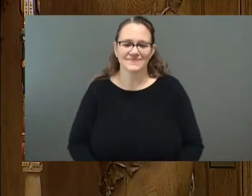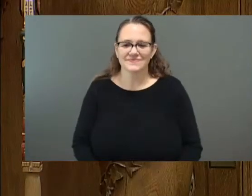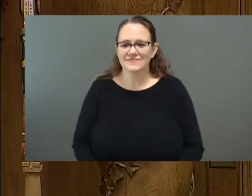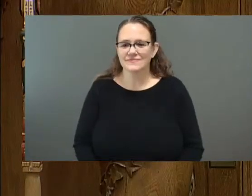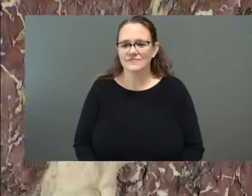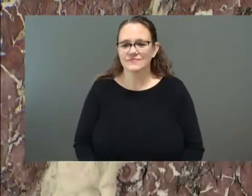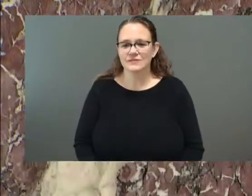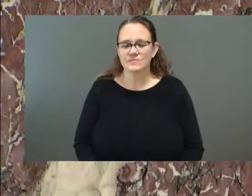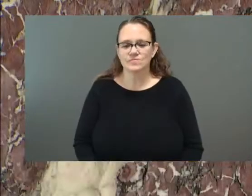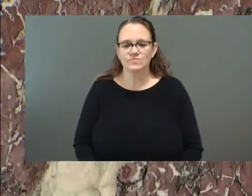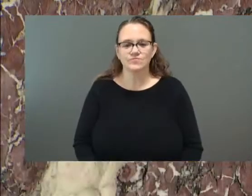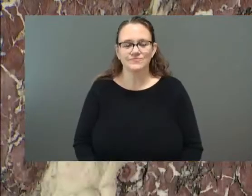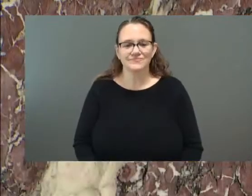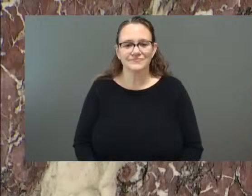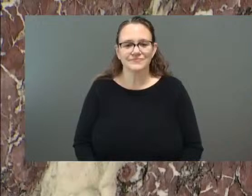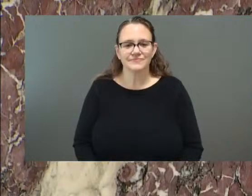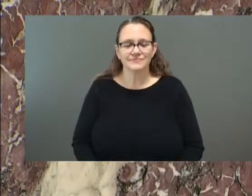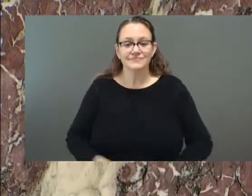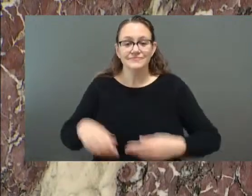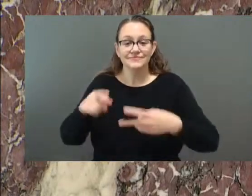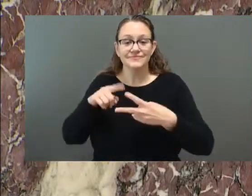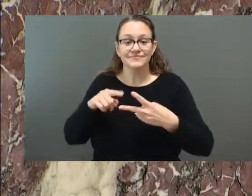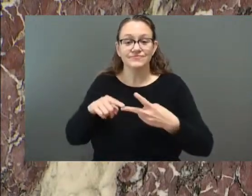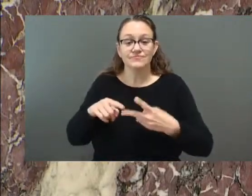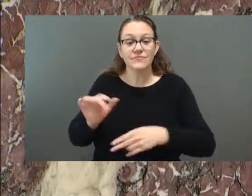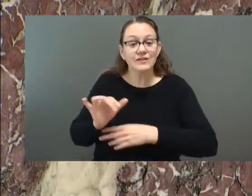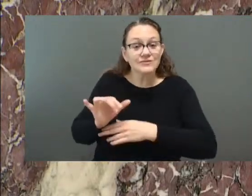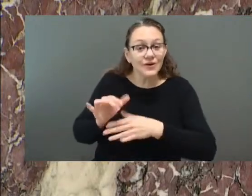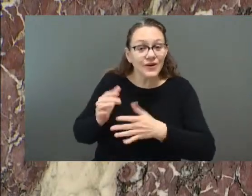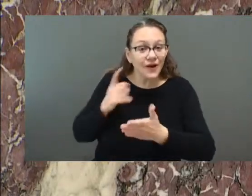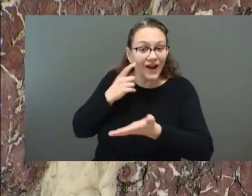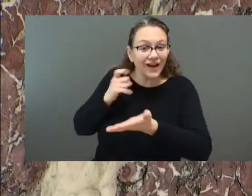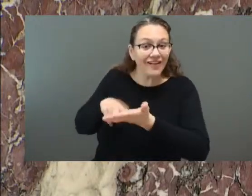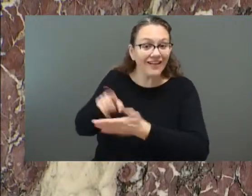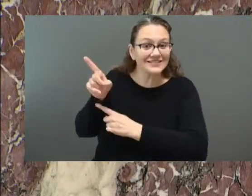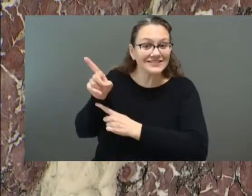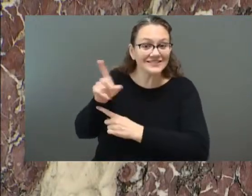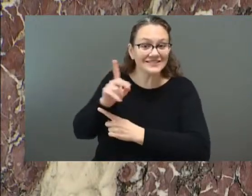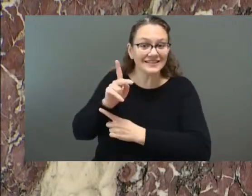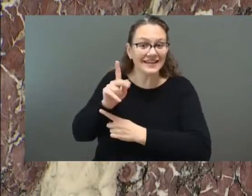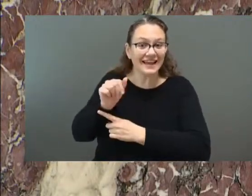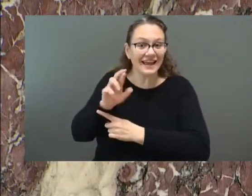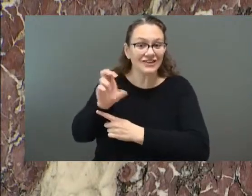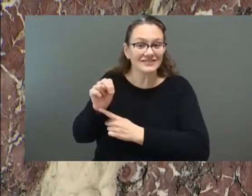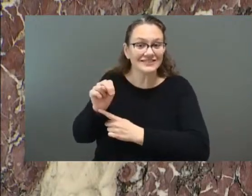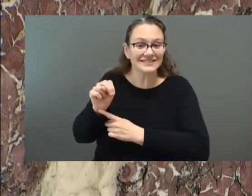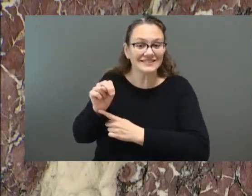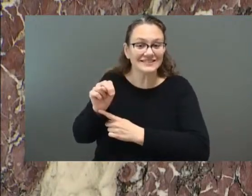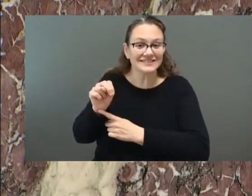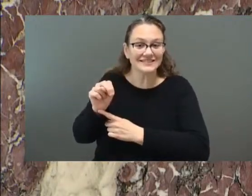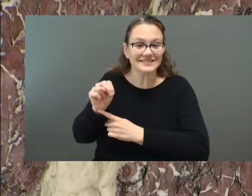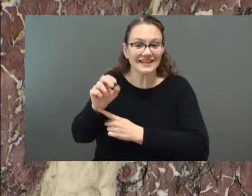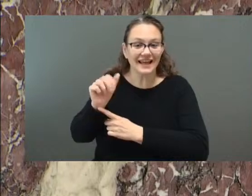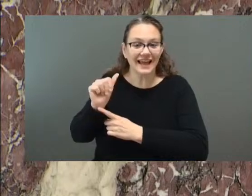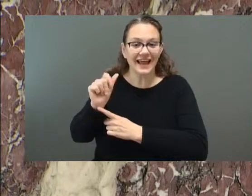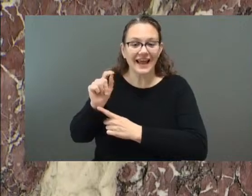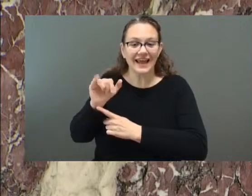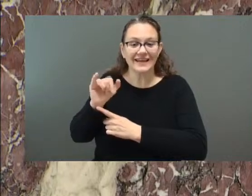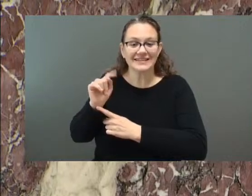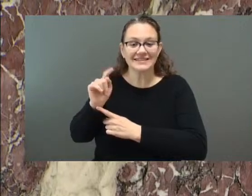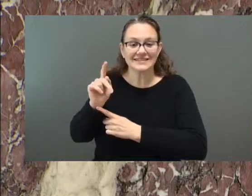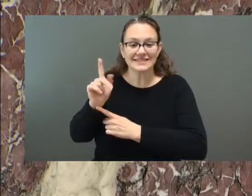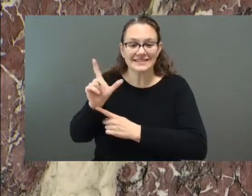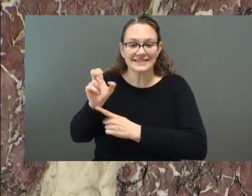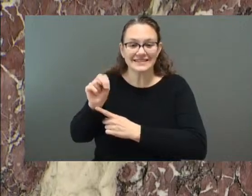I also saw in the gallery Karen Aitken, Honourable Speaker, who many folks here know,